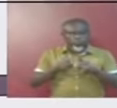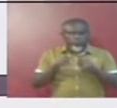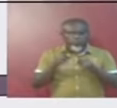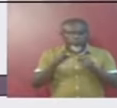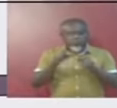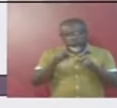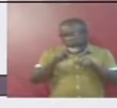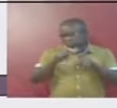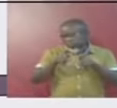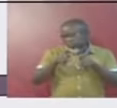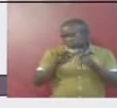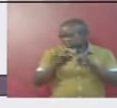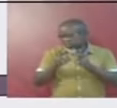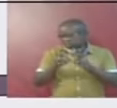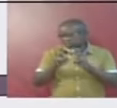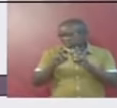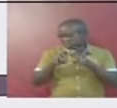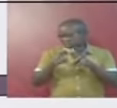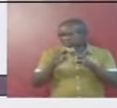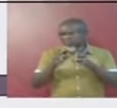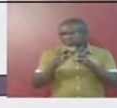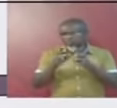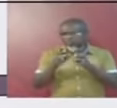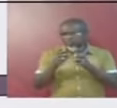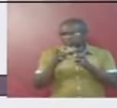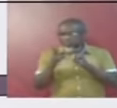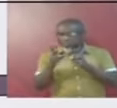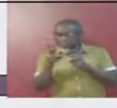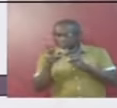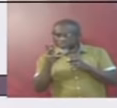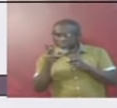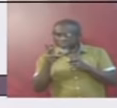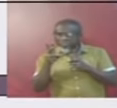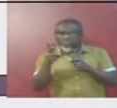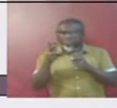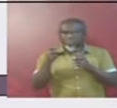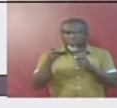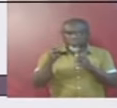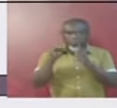week. So as a result of this lack of exercise and an